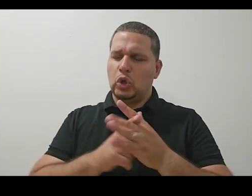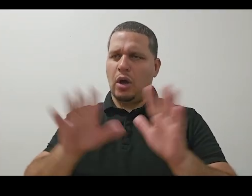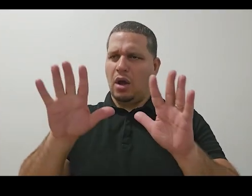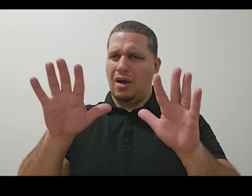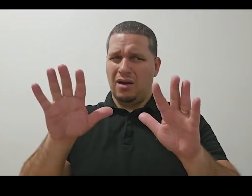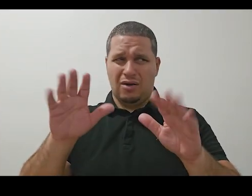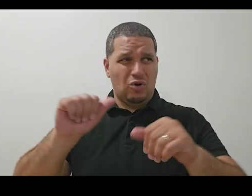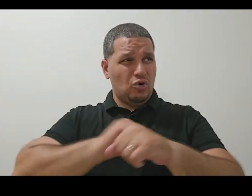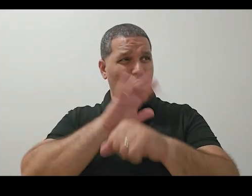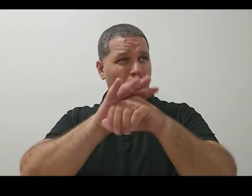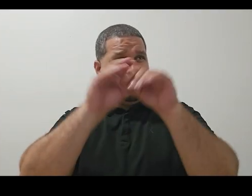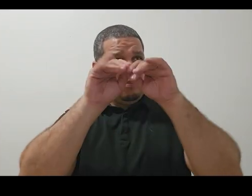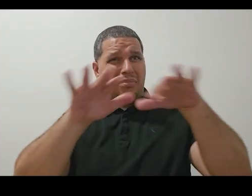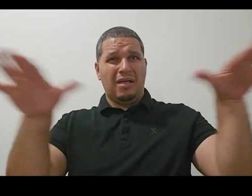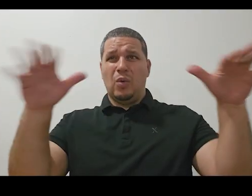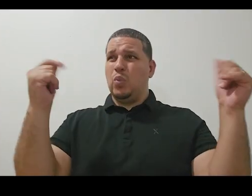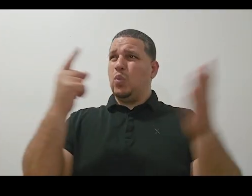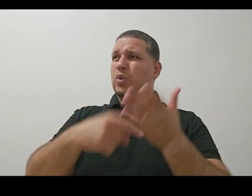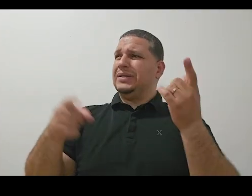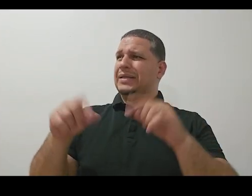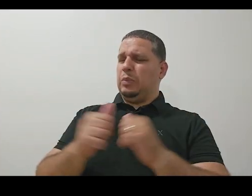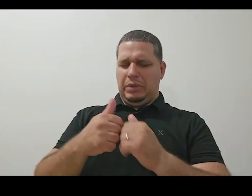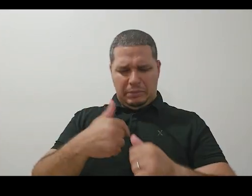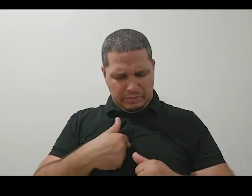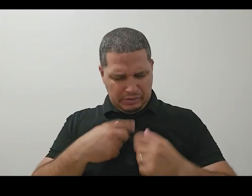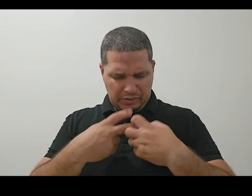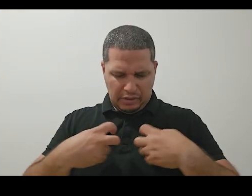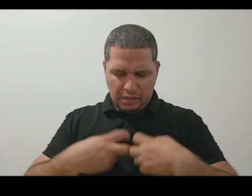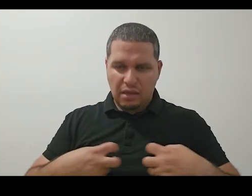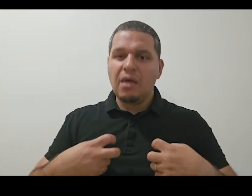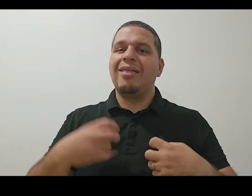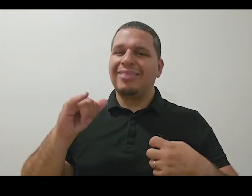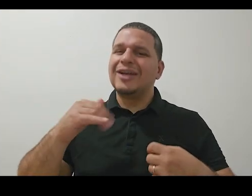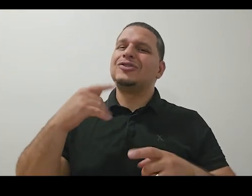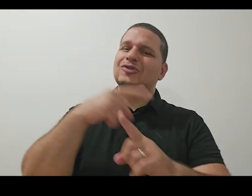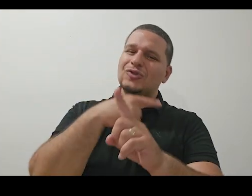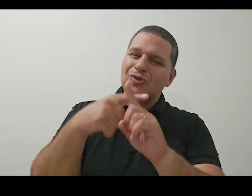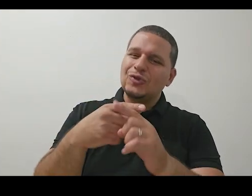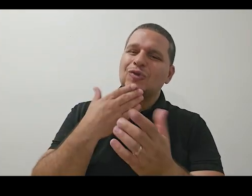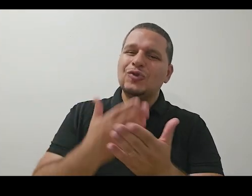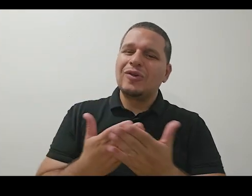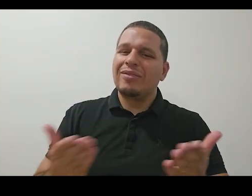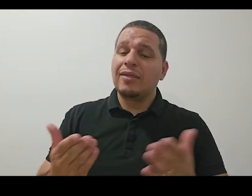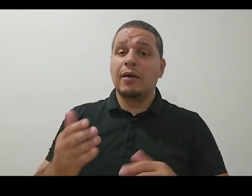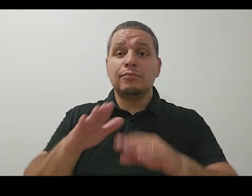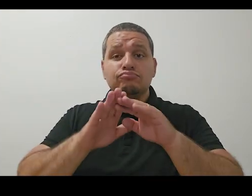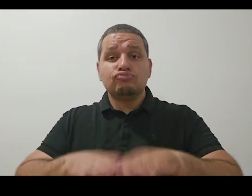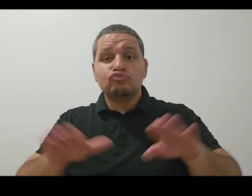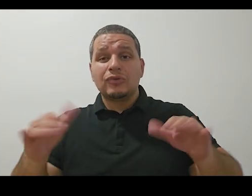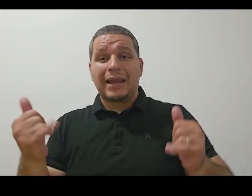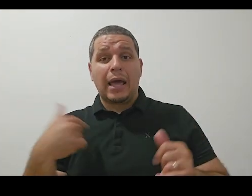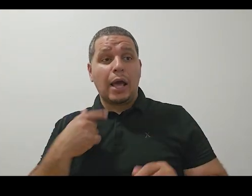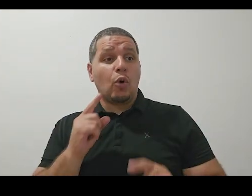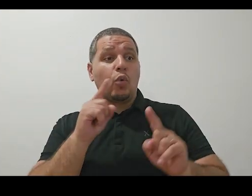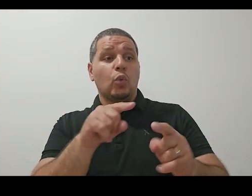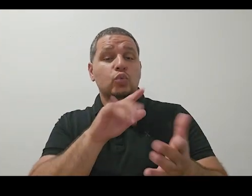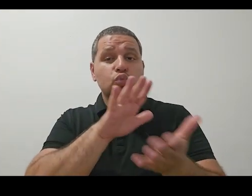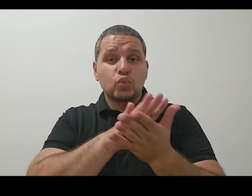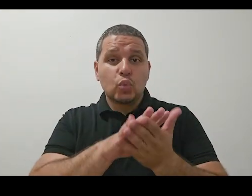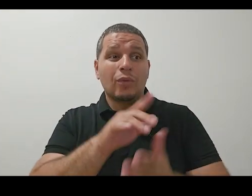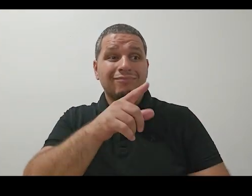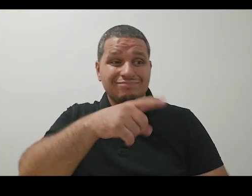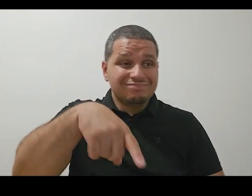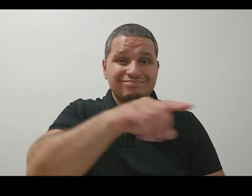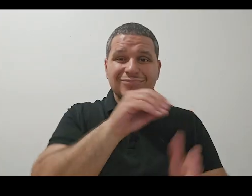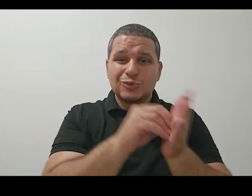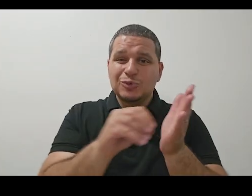saying, wait, what's happening with me? What's happening? And that's a good thing. Kids are now talking. I go into schools,